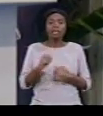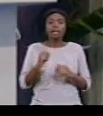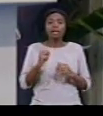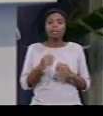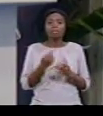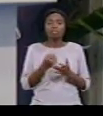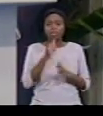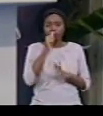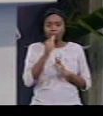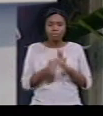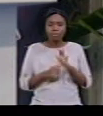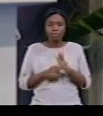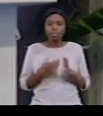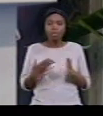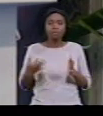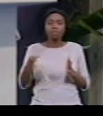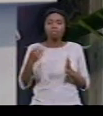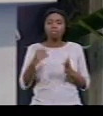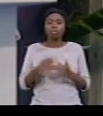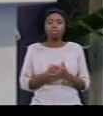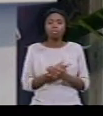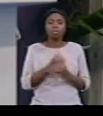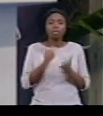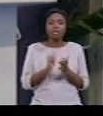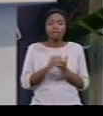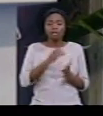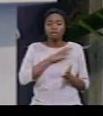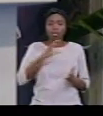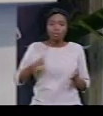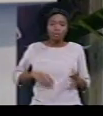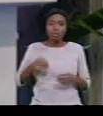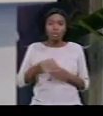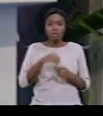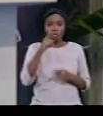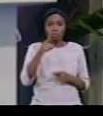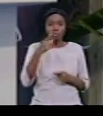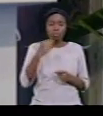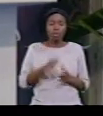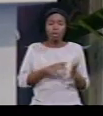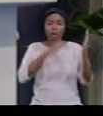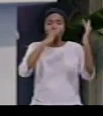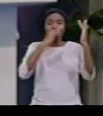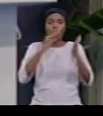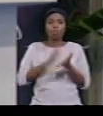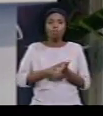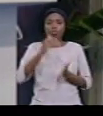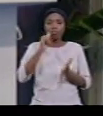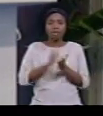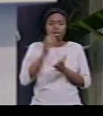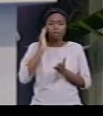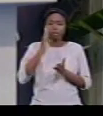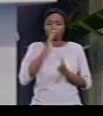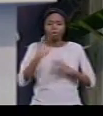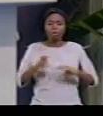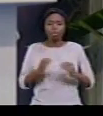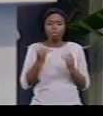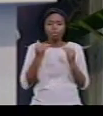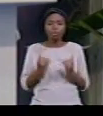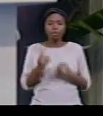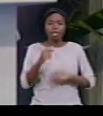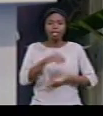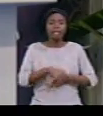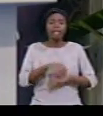gospel. Christ in you, the hope of glory. That will be done today in